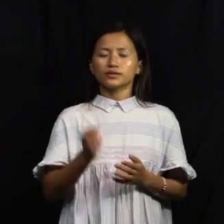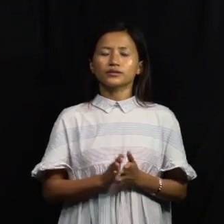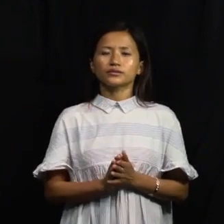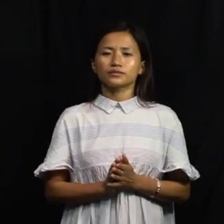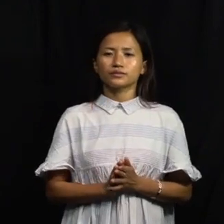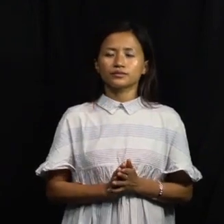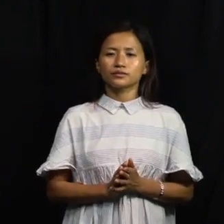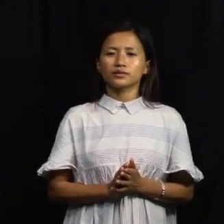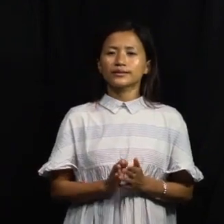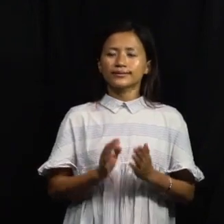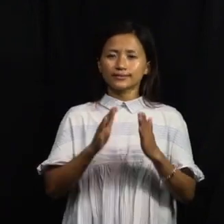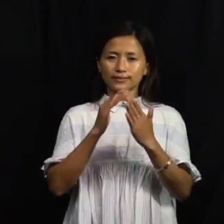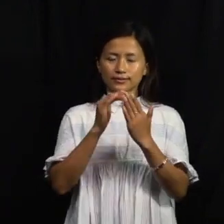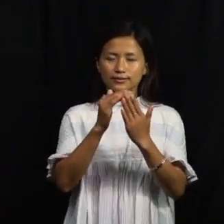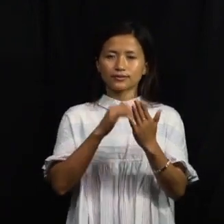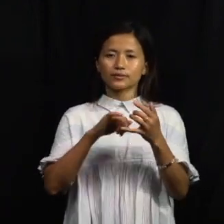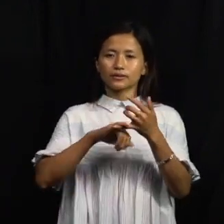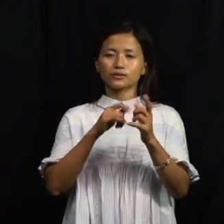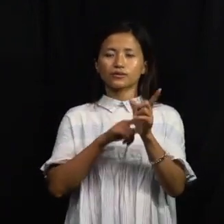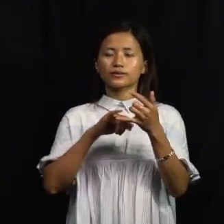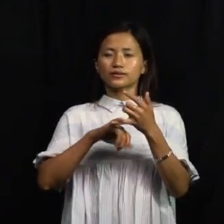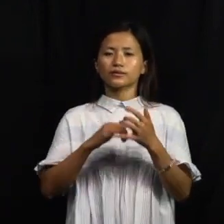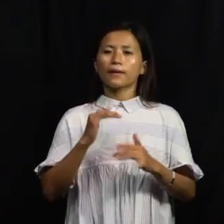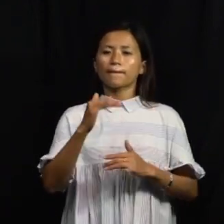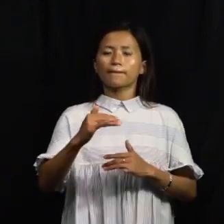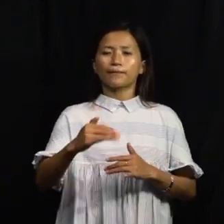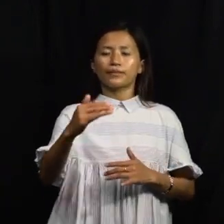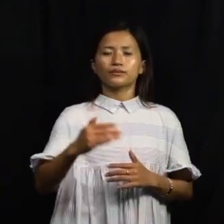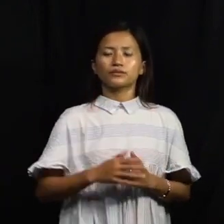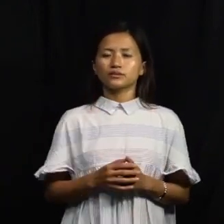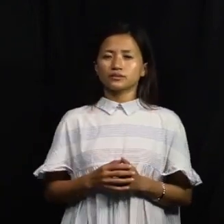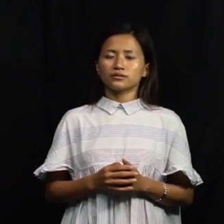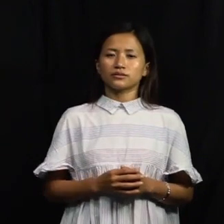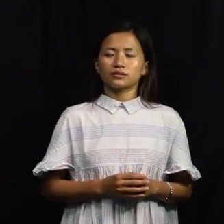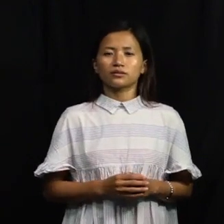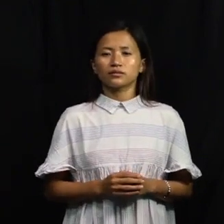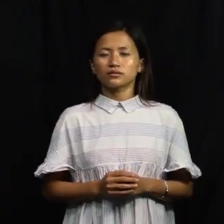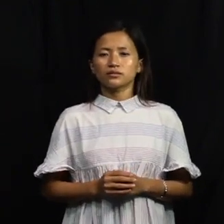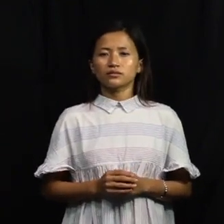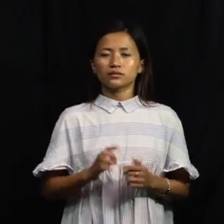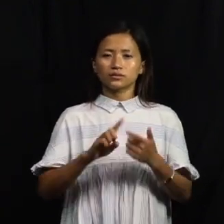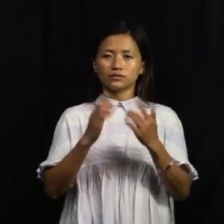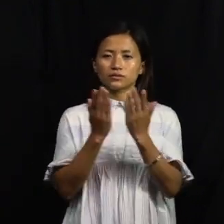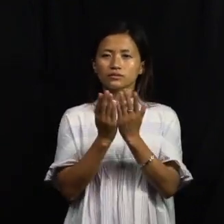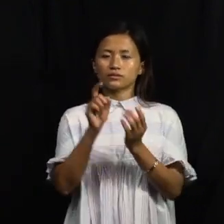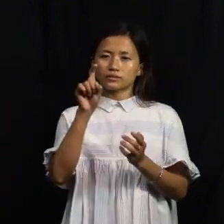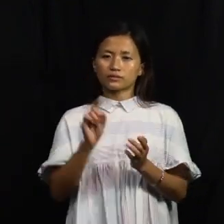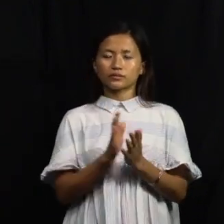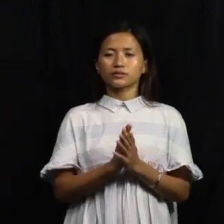is a very systematic process, we can see. And then the next one is that education leads